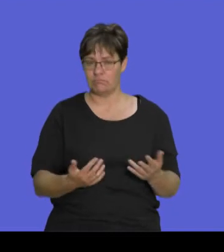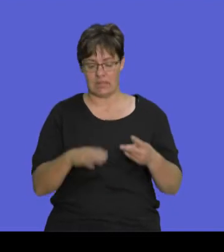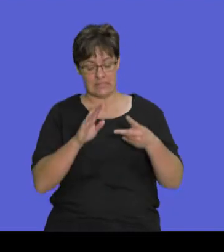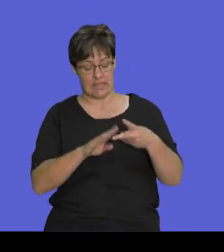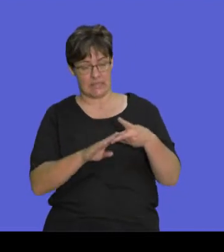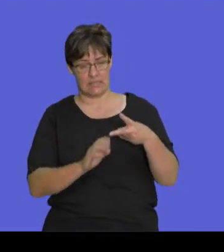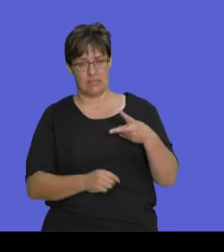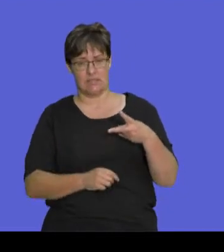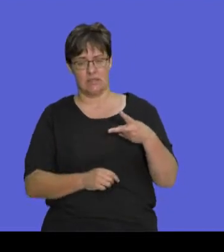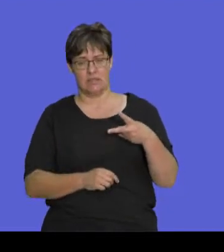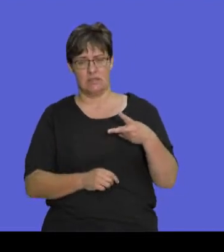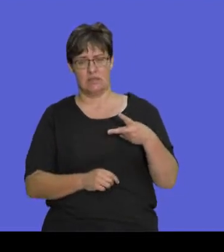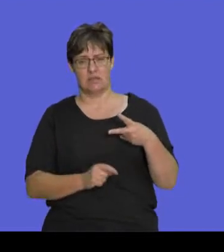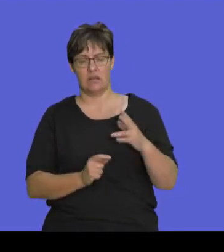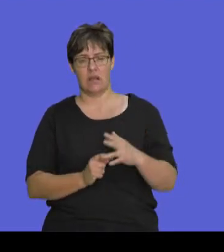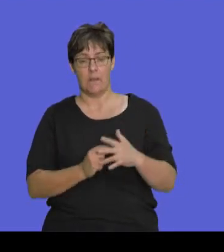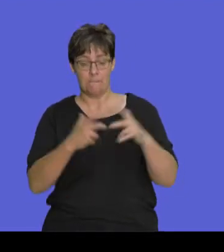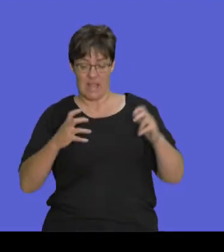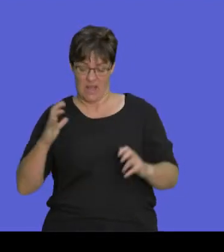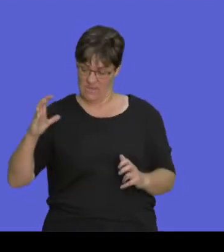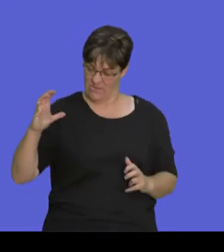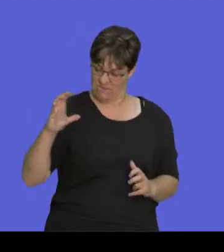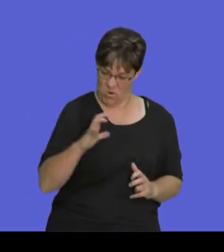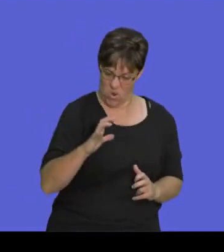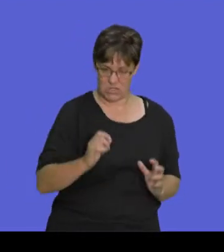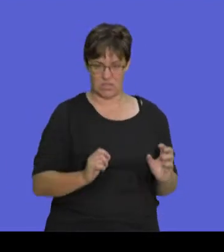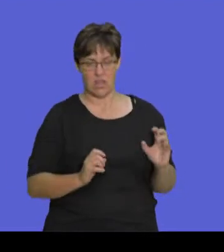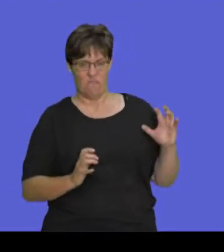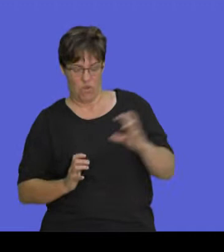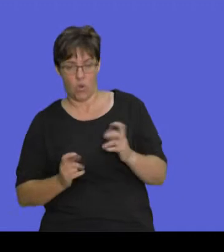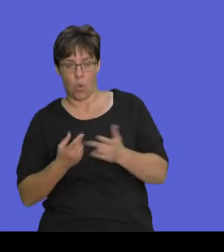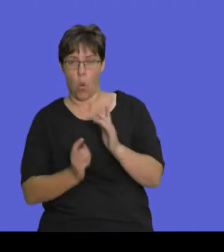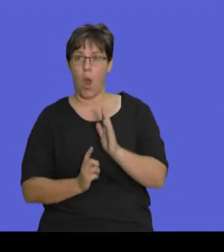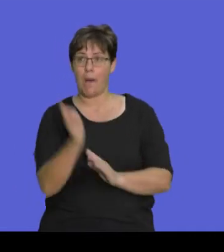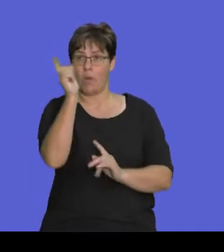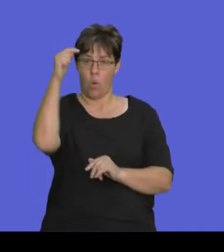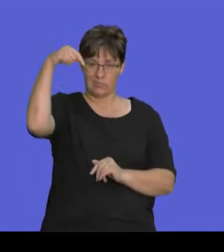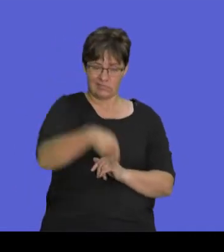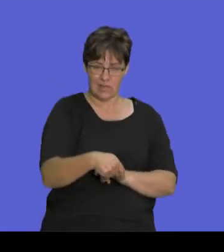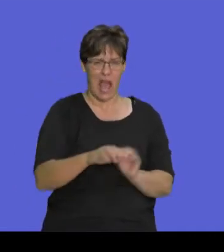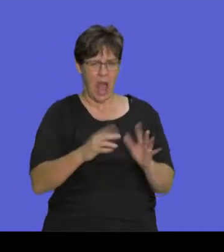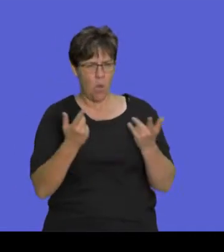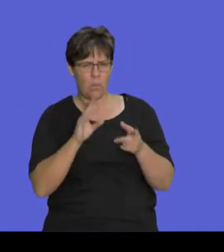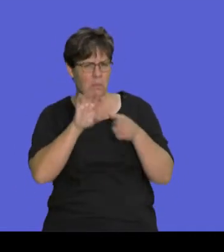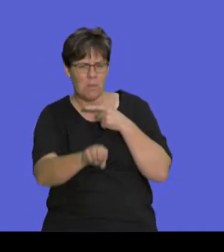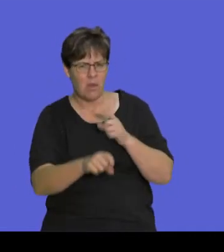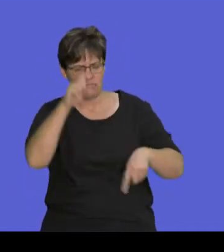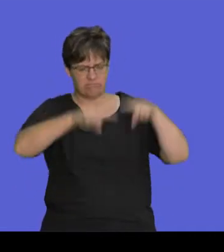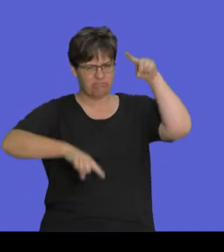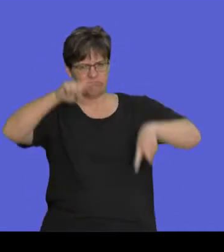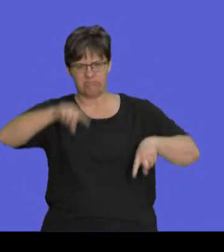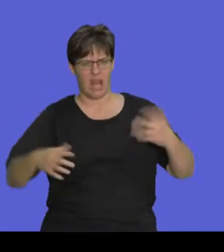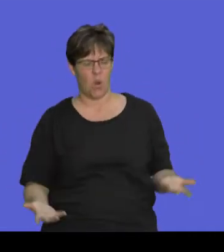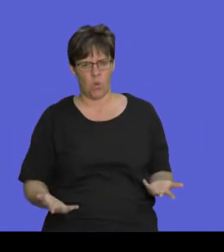then secondly, what causes the magnitude and direction of an electric field at any point to vary? To vary,